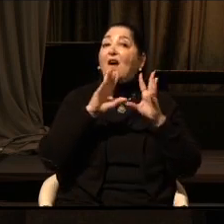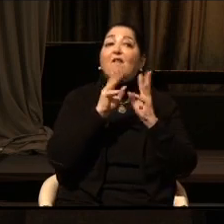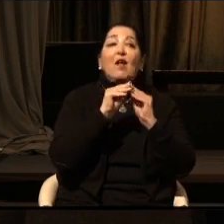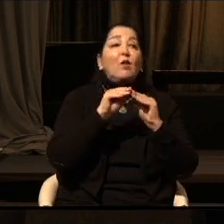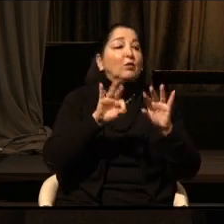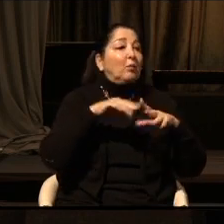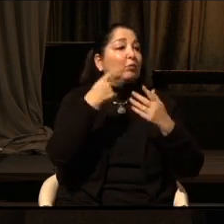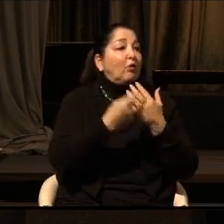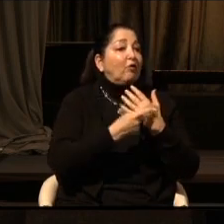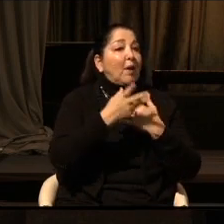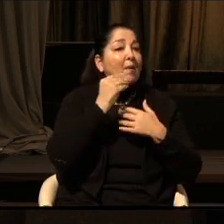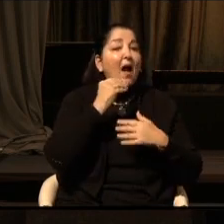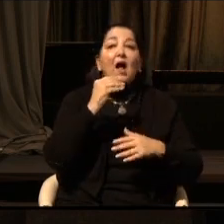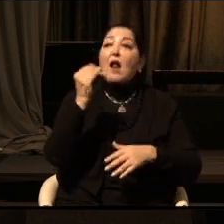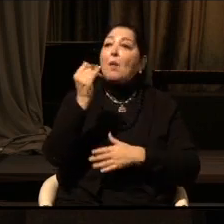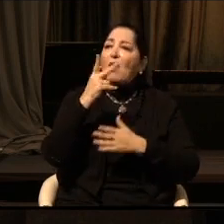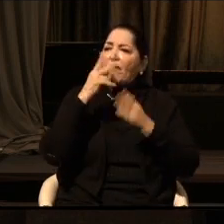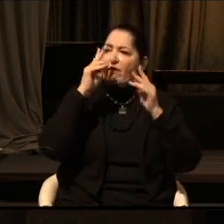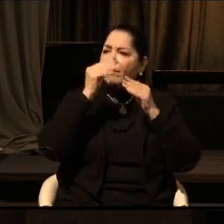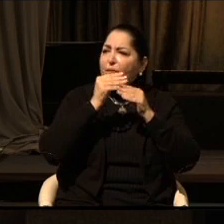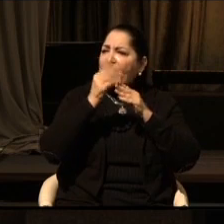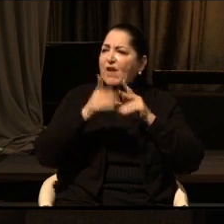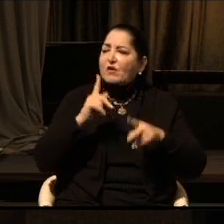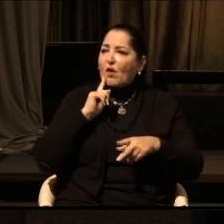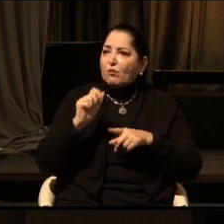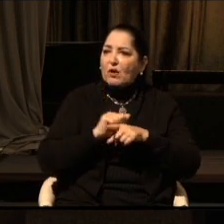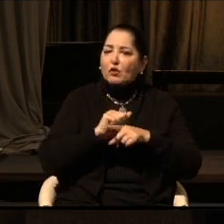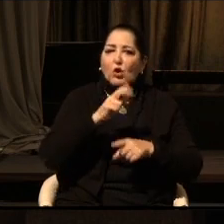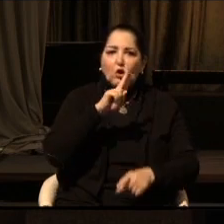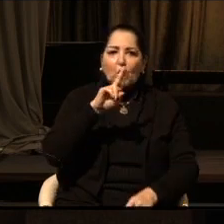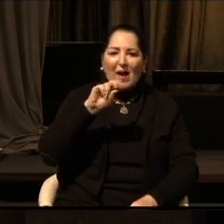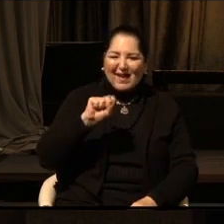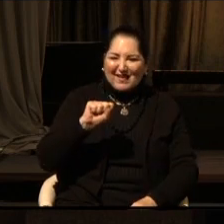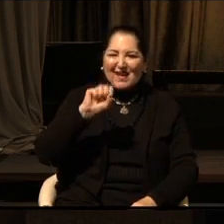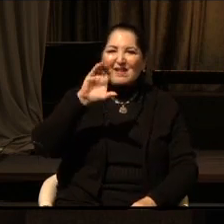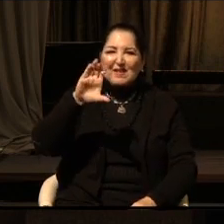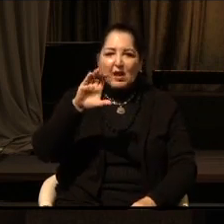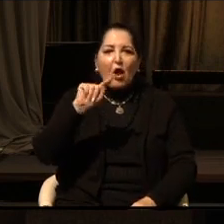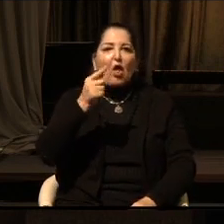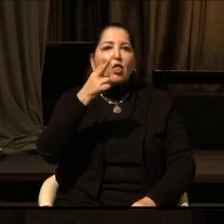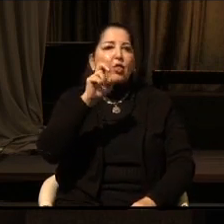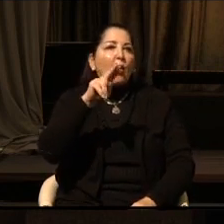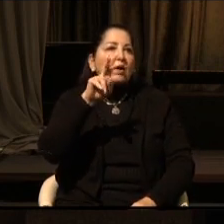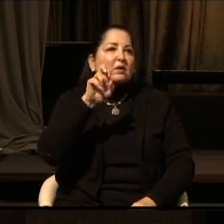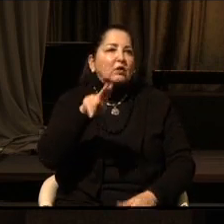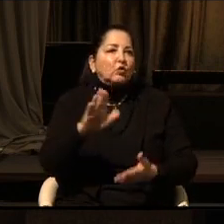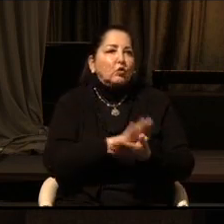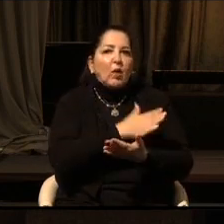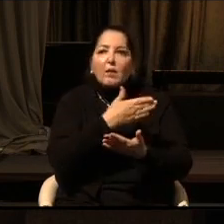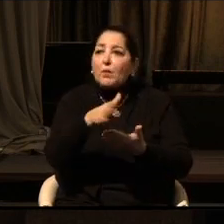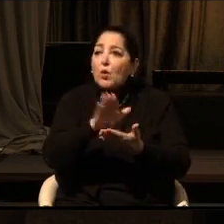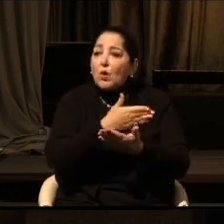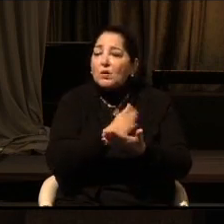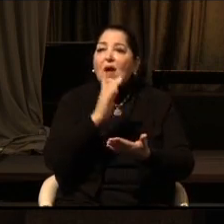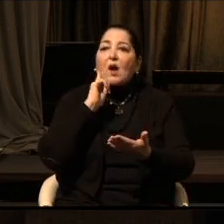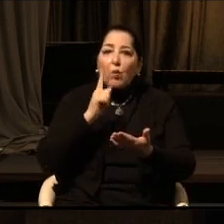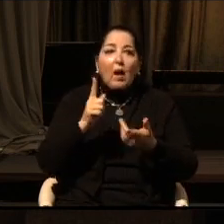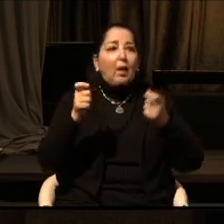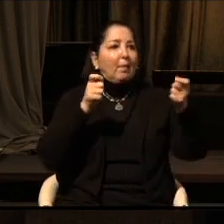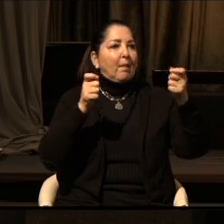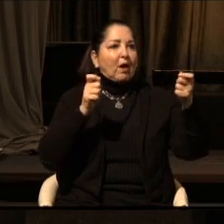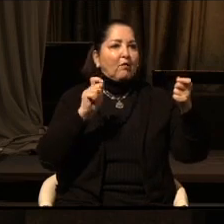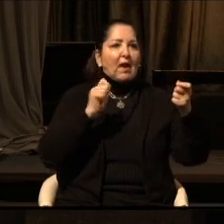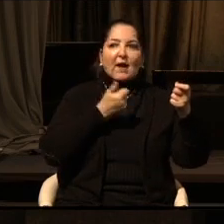professor of practice at USC's Thornton School of Music, will moderate our session. Ken, how can you stand